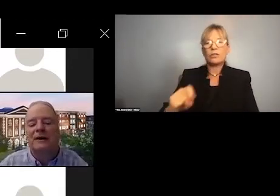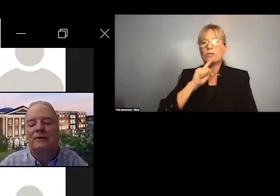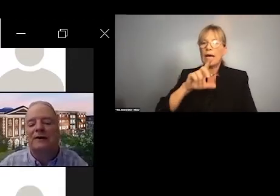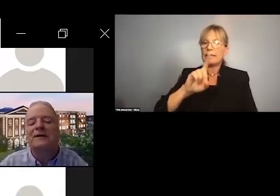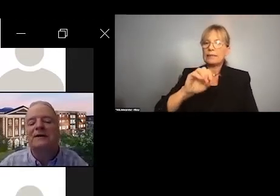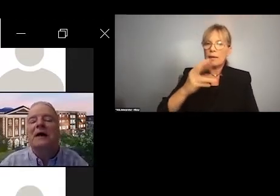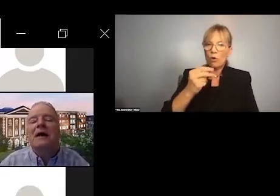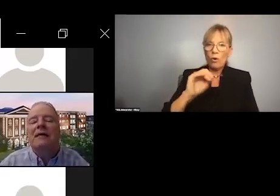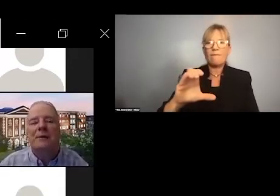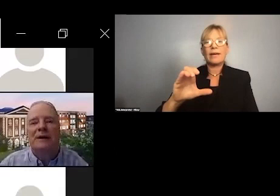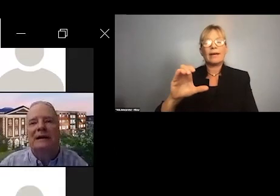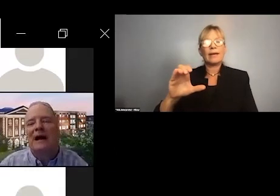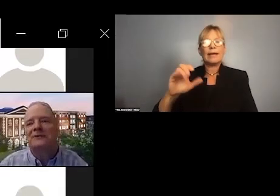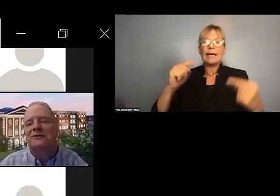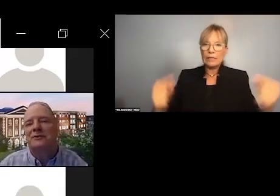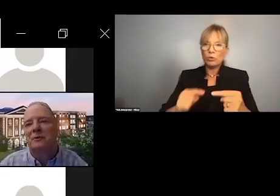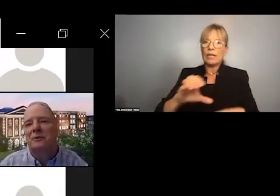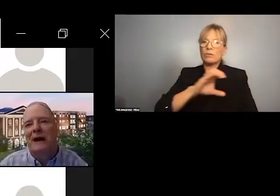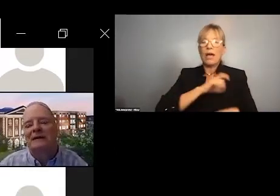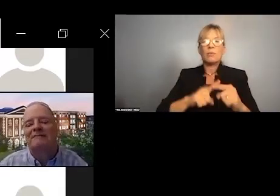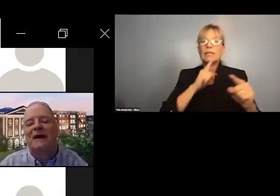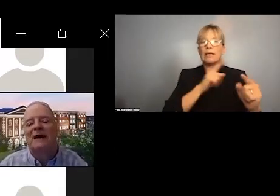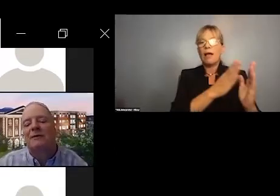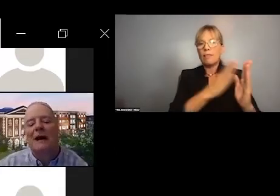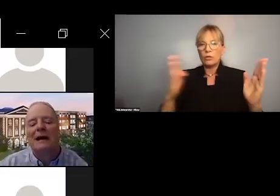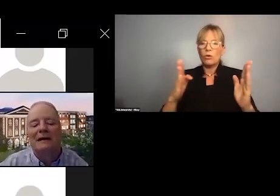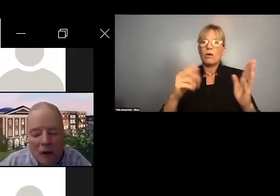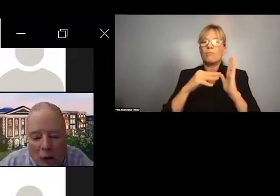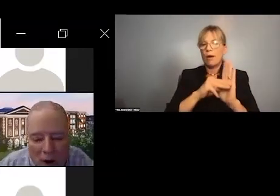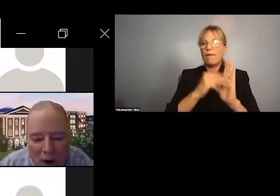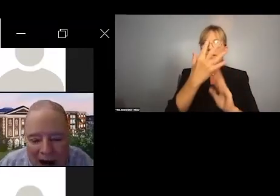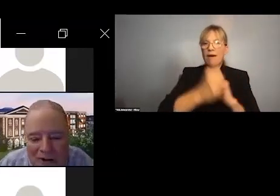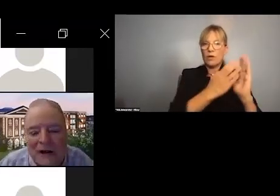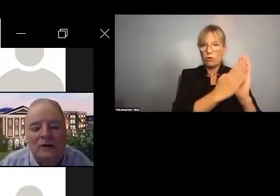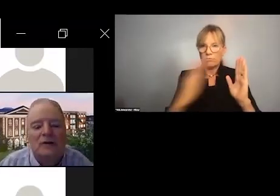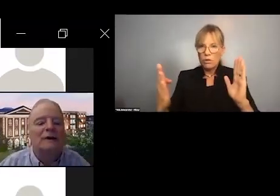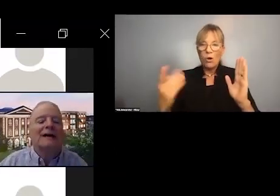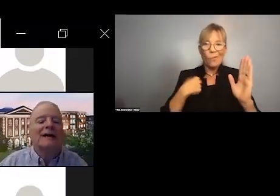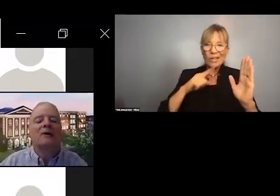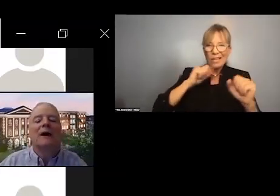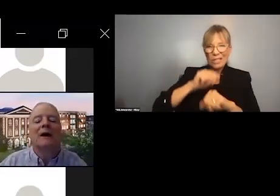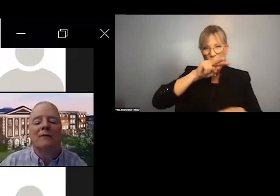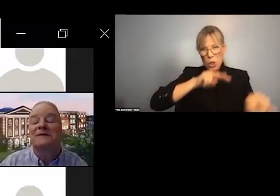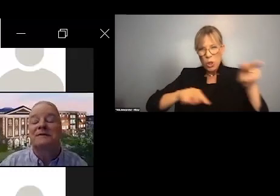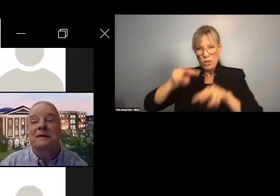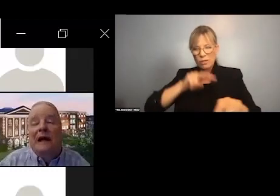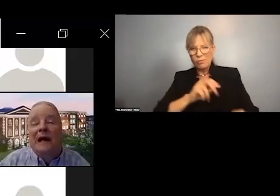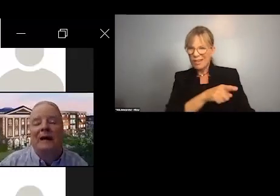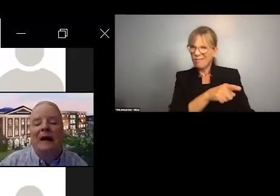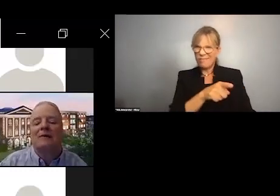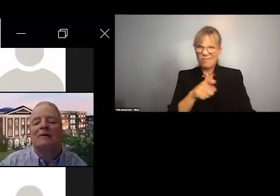injury characteristics. Then we did a longitudinal model, a 5-year model, where we actually looked at, okay,